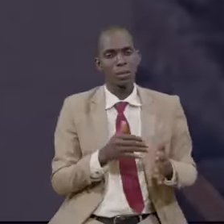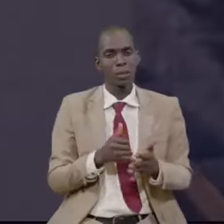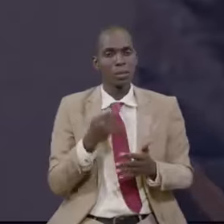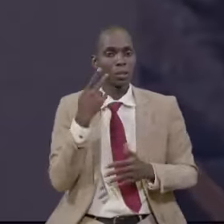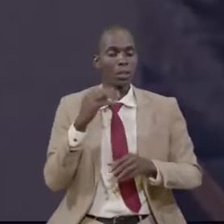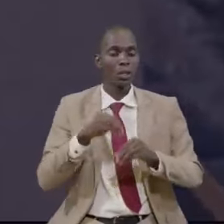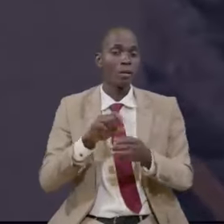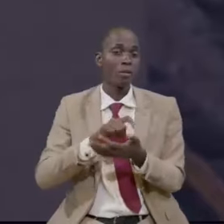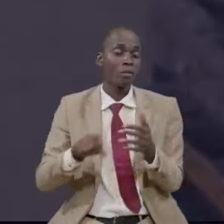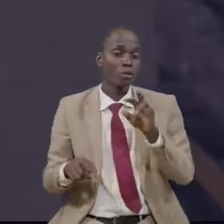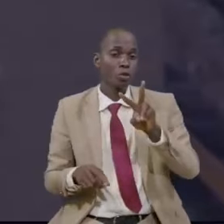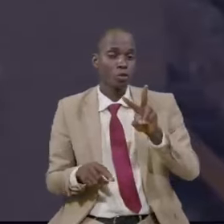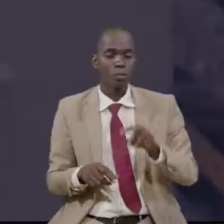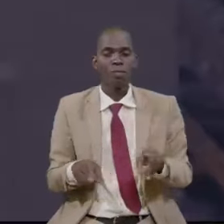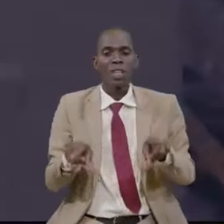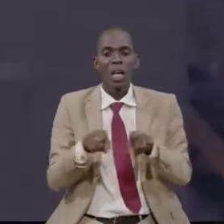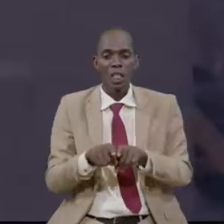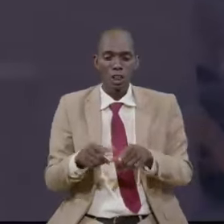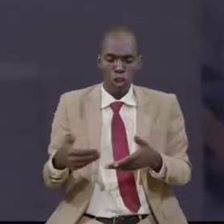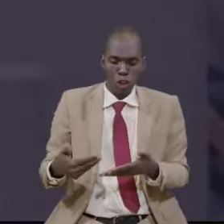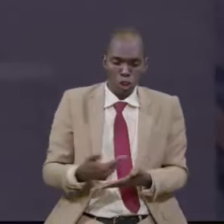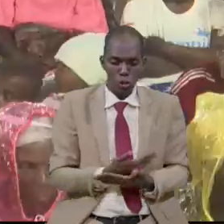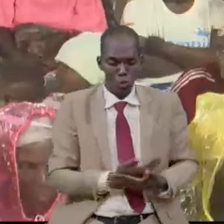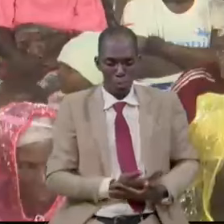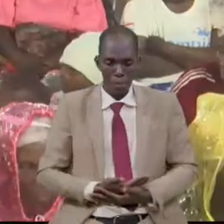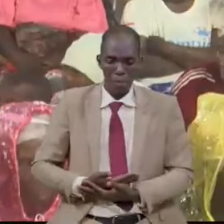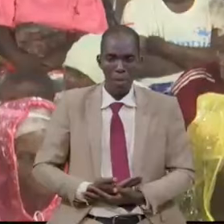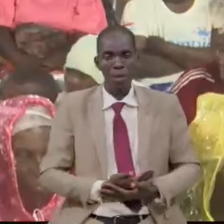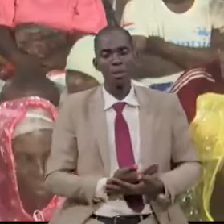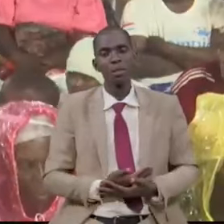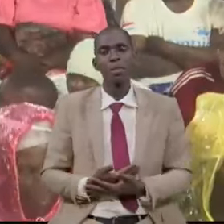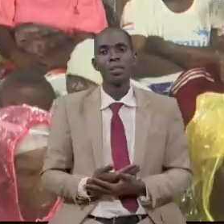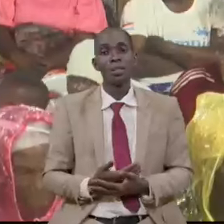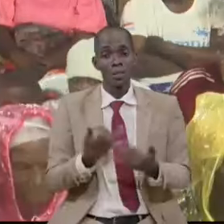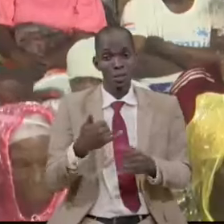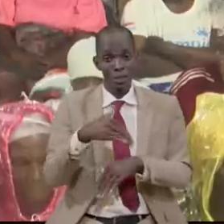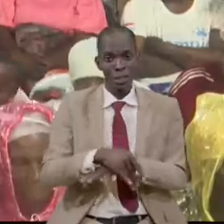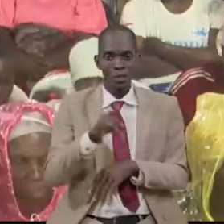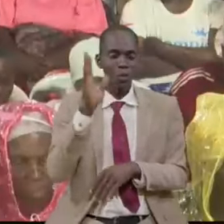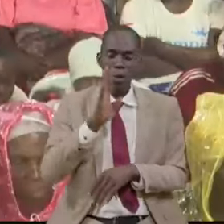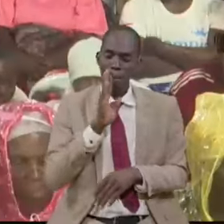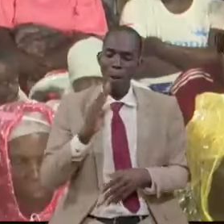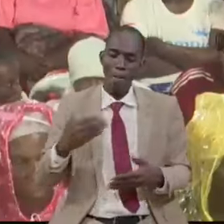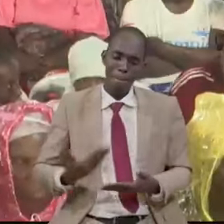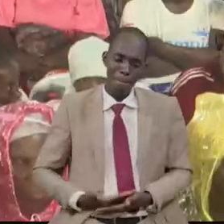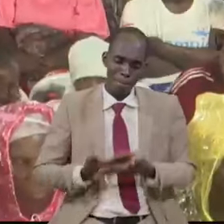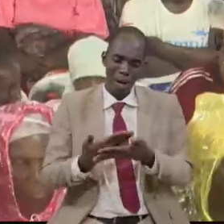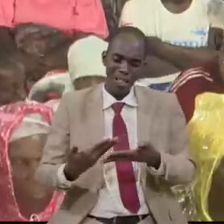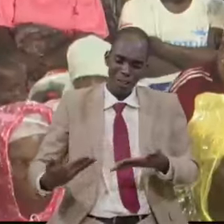newborn babes, tonight you'll be born again. Yeah. as newborn